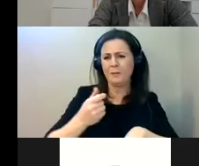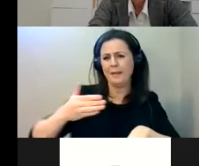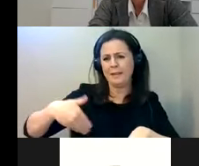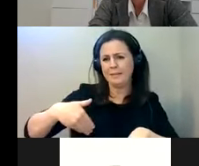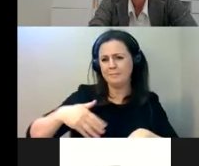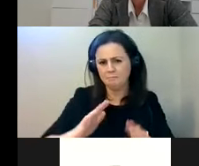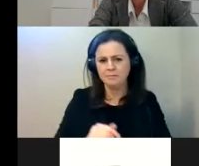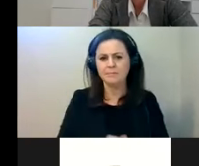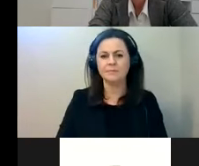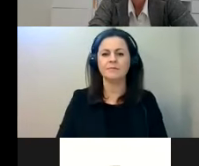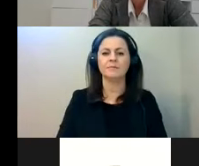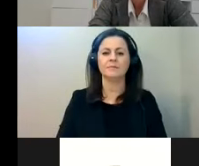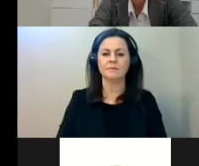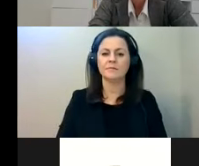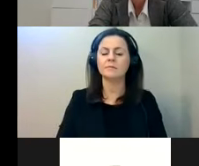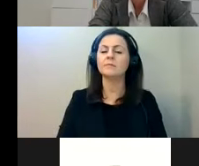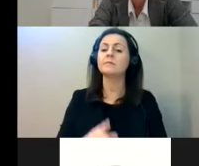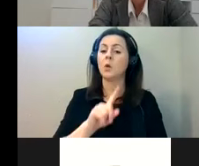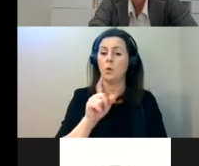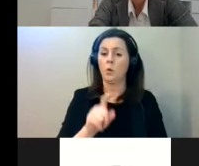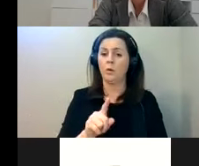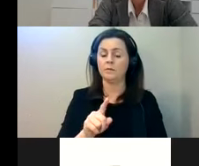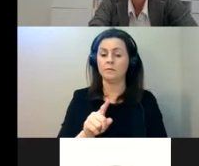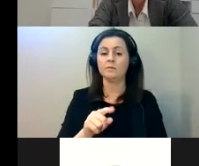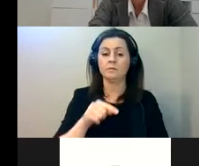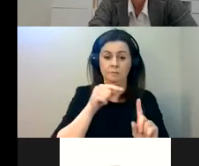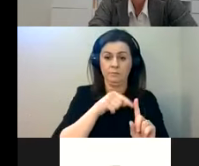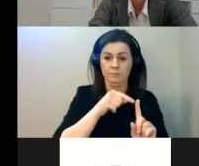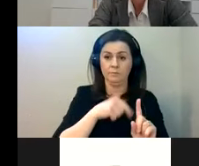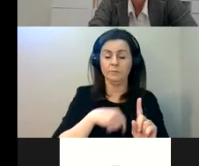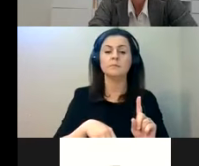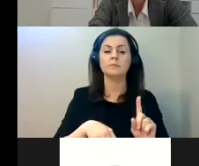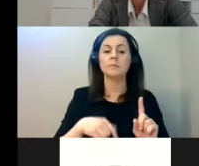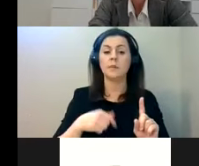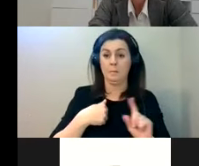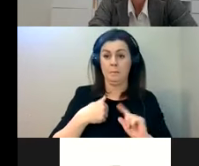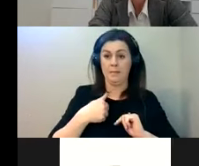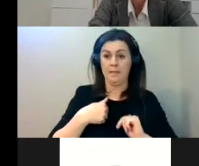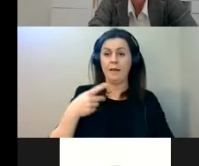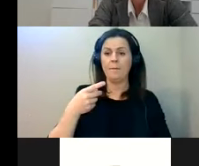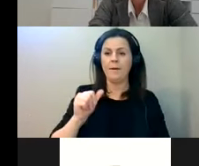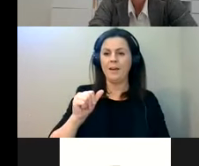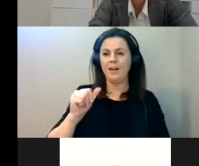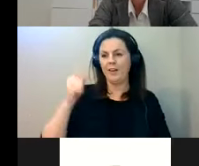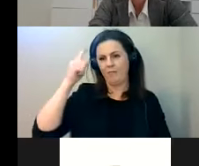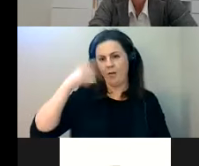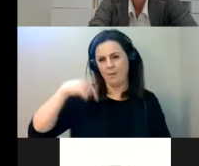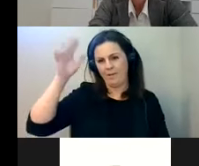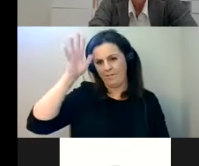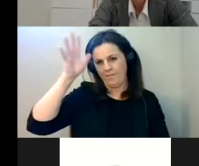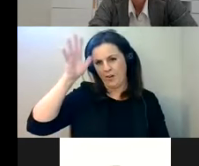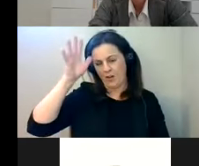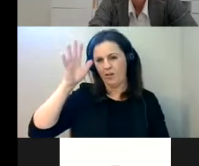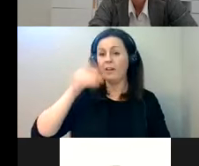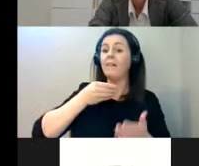one question just says, I have a power of attorney for my father for finances, who I feel is not doing